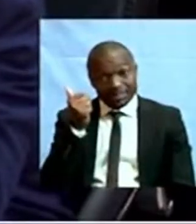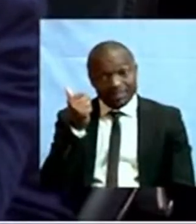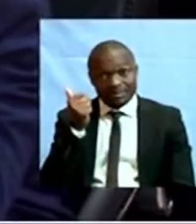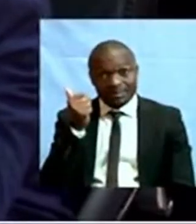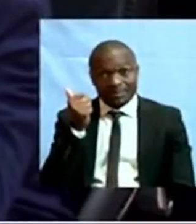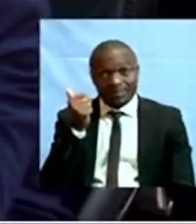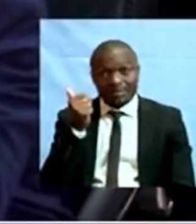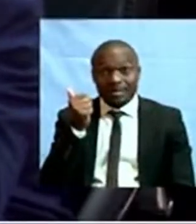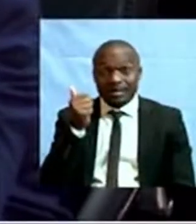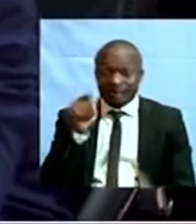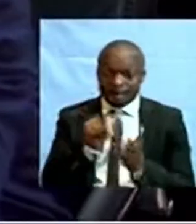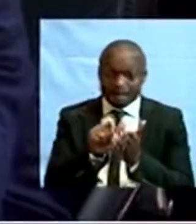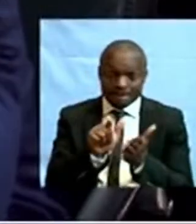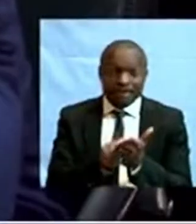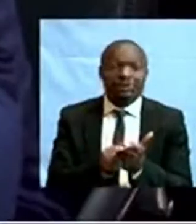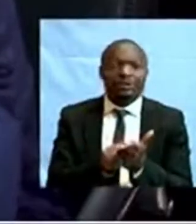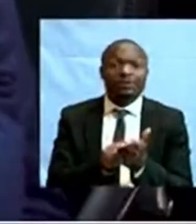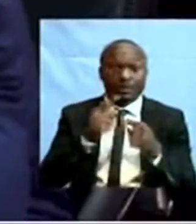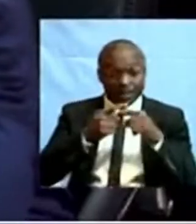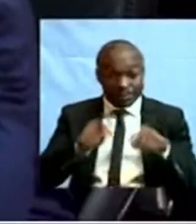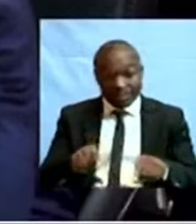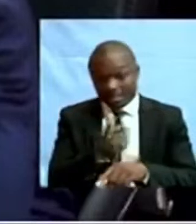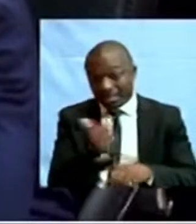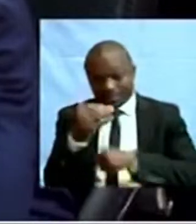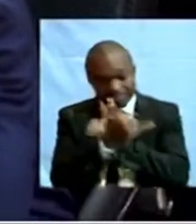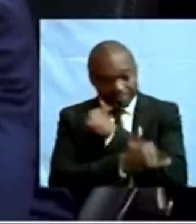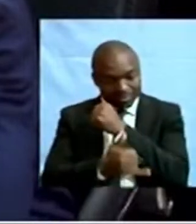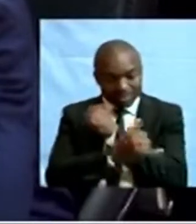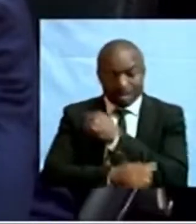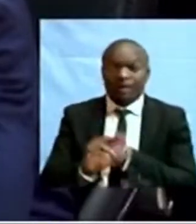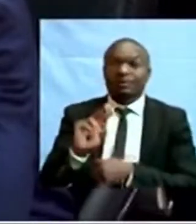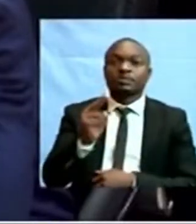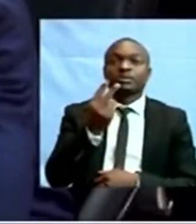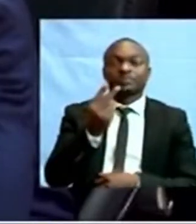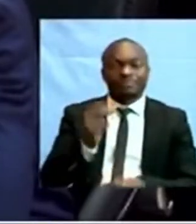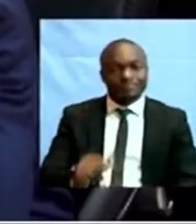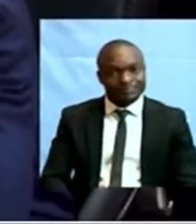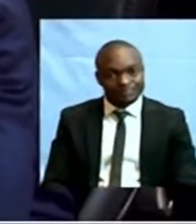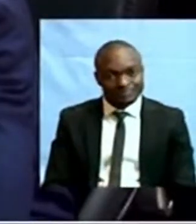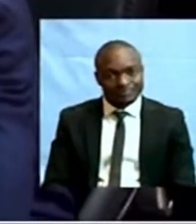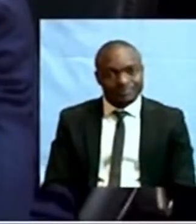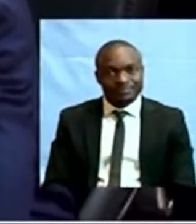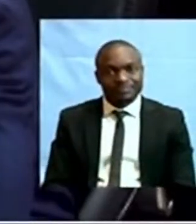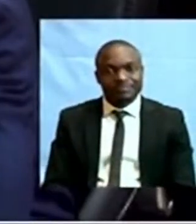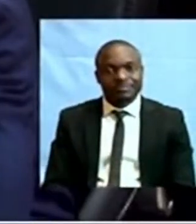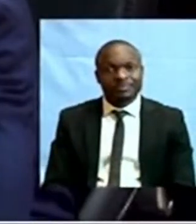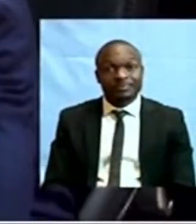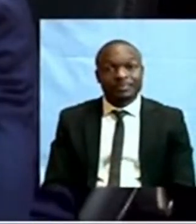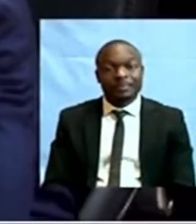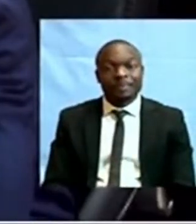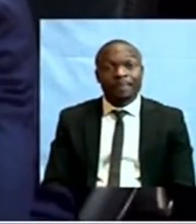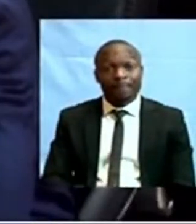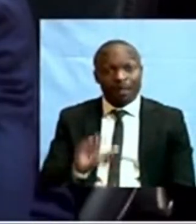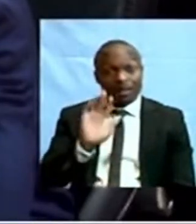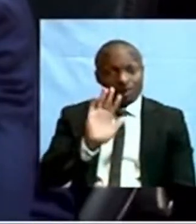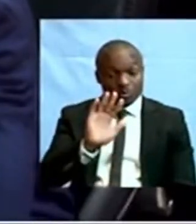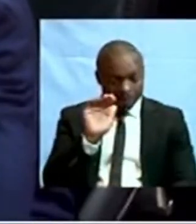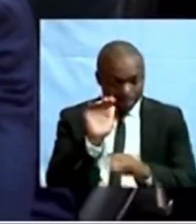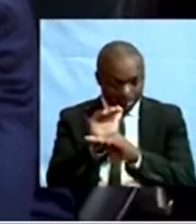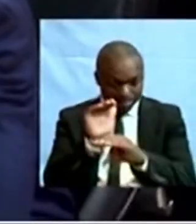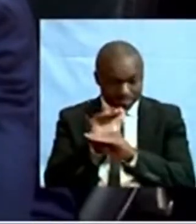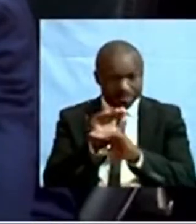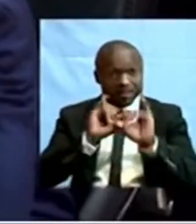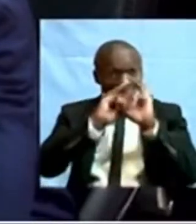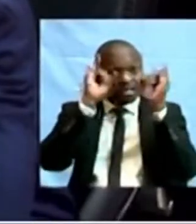as being practiced in other countries. And the second one is the probably your comment on the